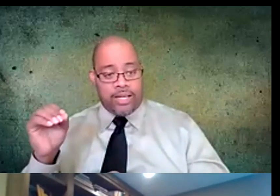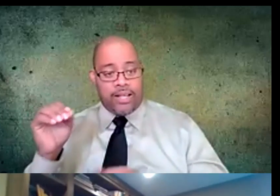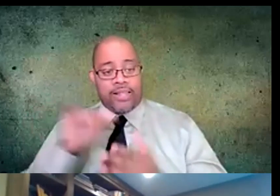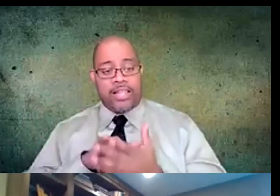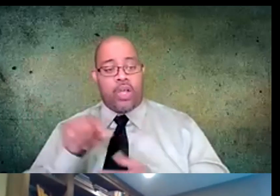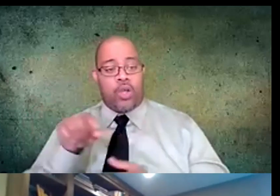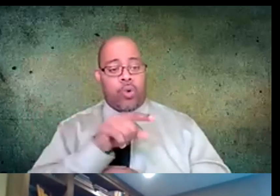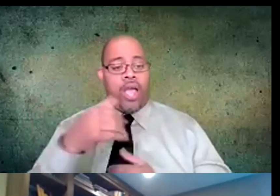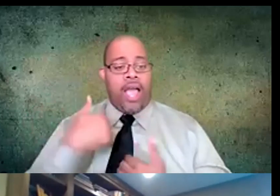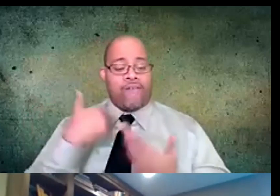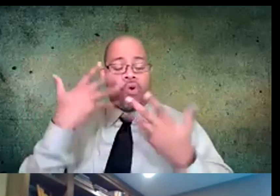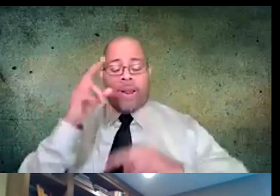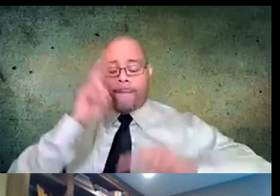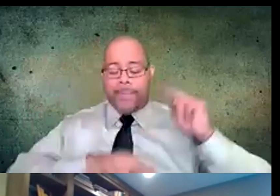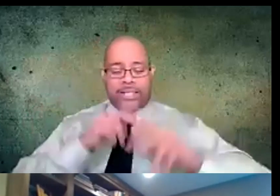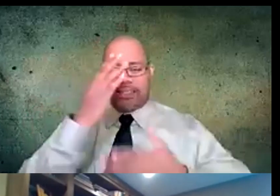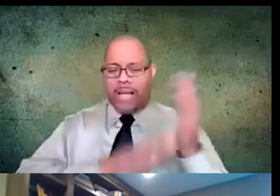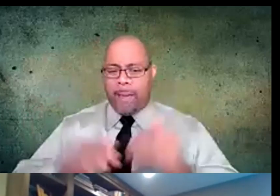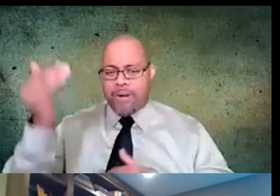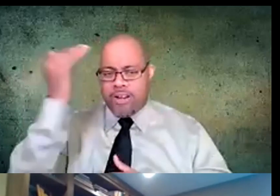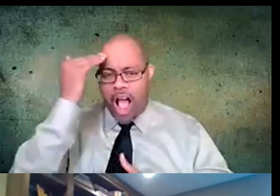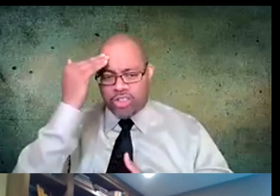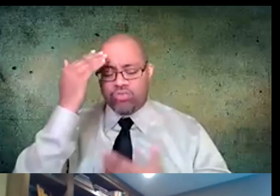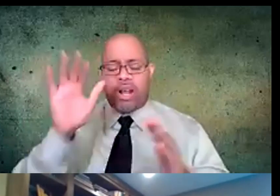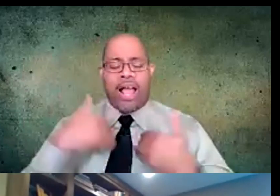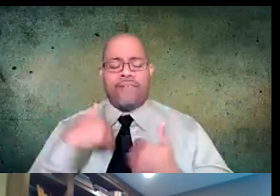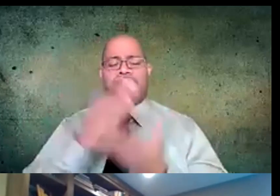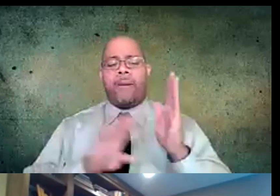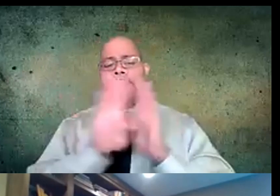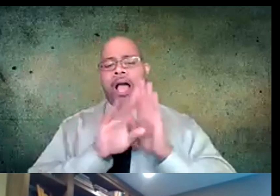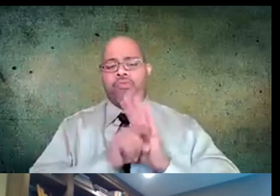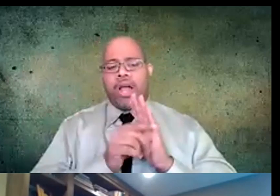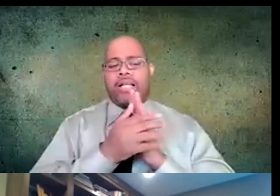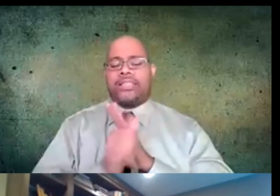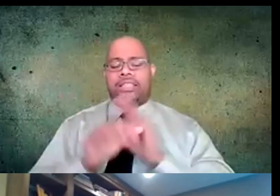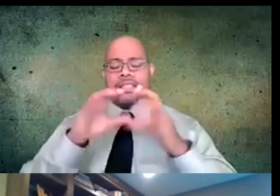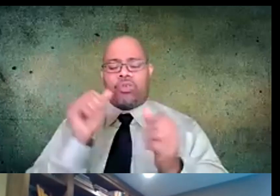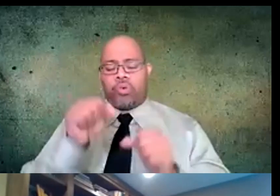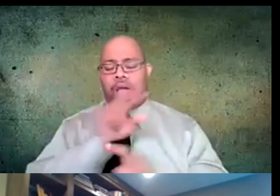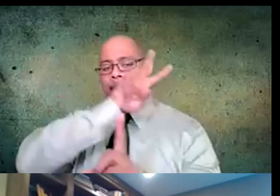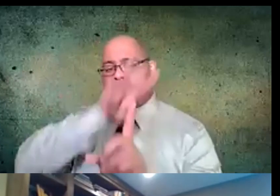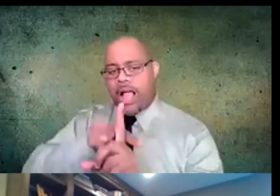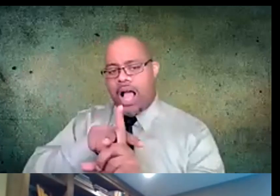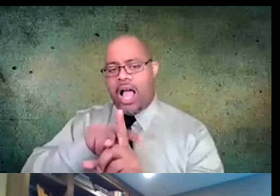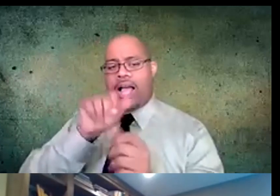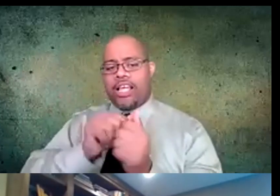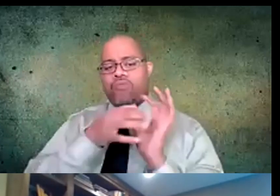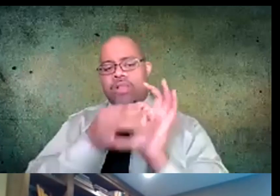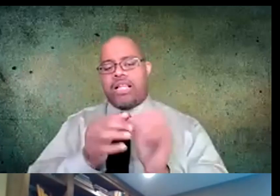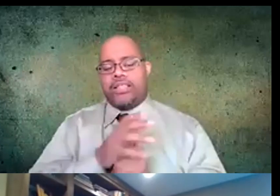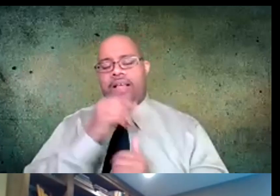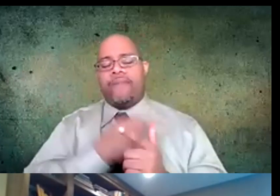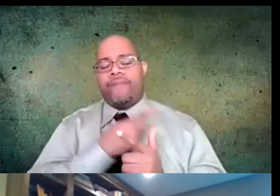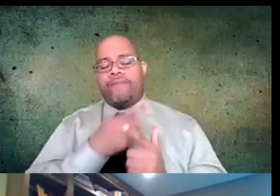you have already built some knowledge and already have some background and skill set you could apply, you could relate. And